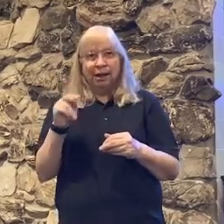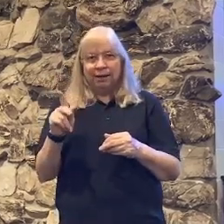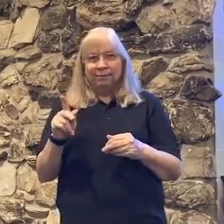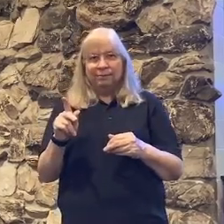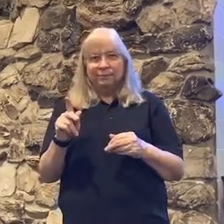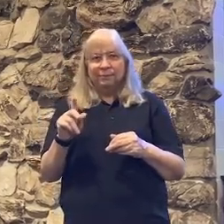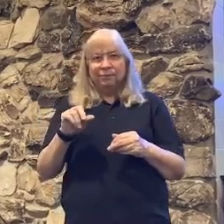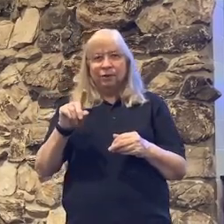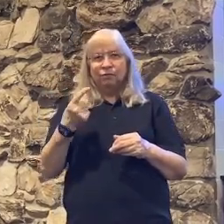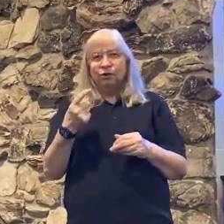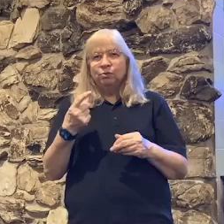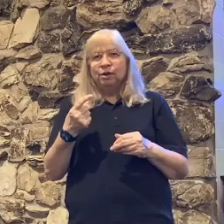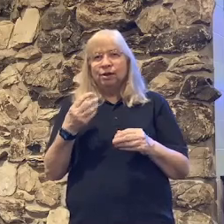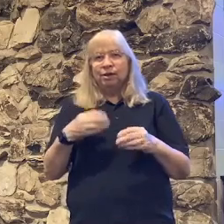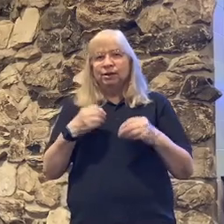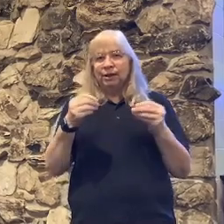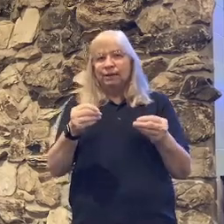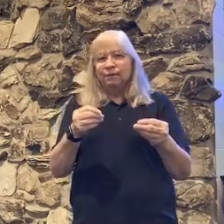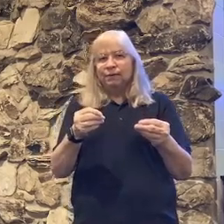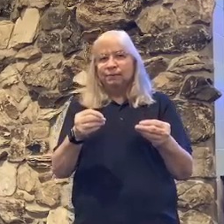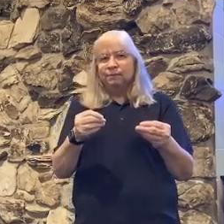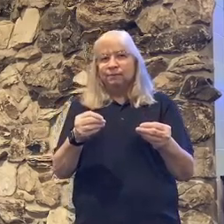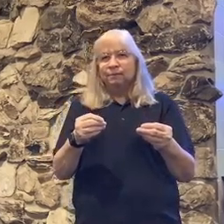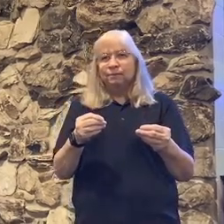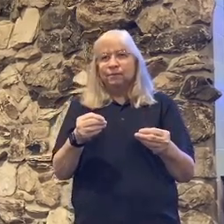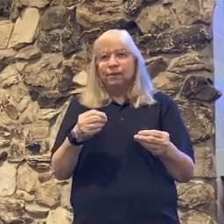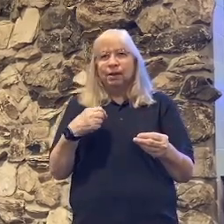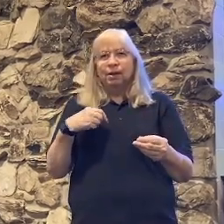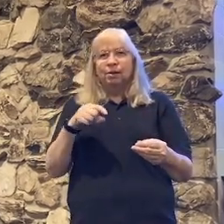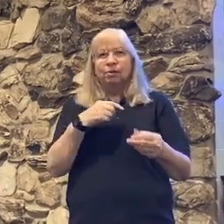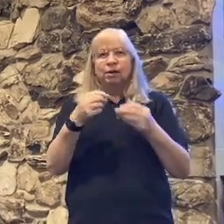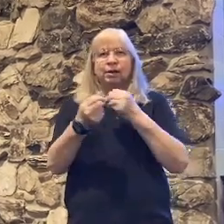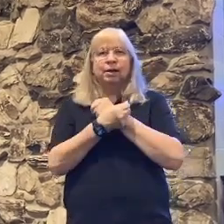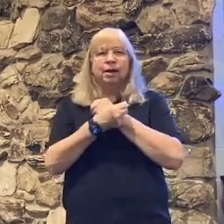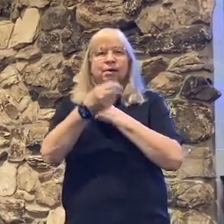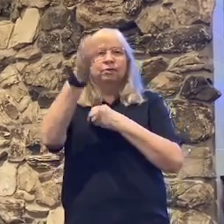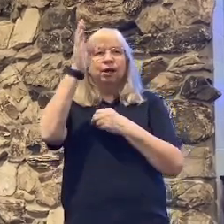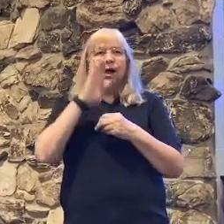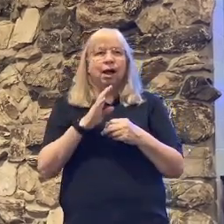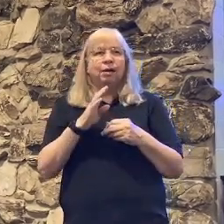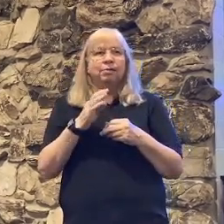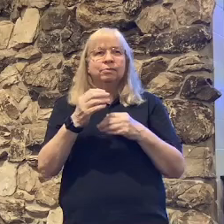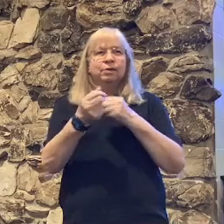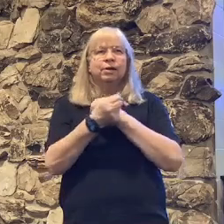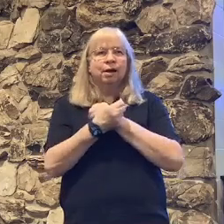The first one's a given. We love God, we love our neighbor.